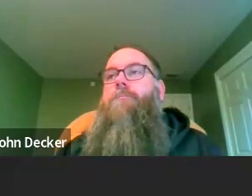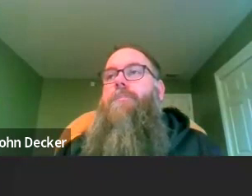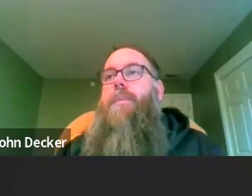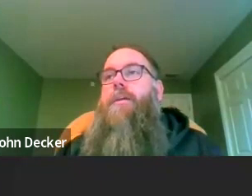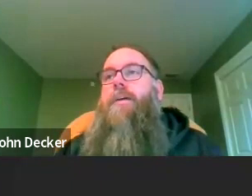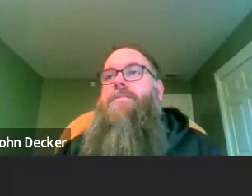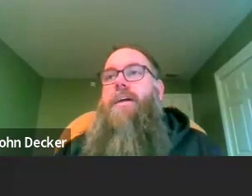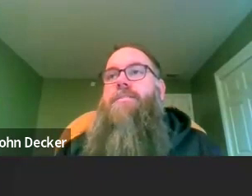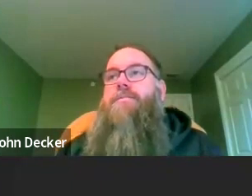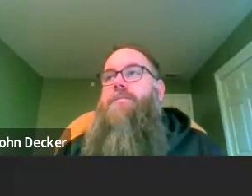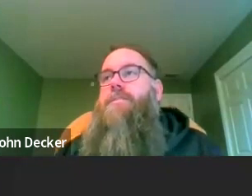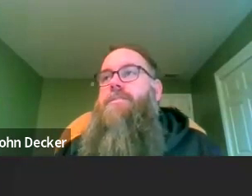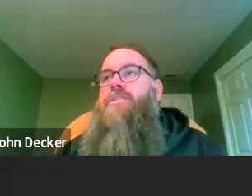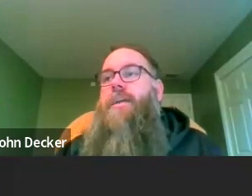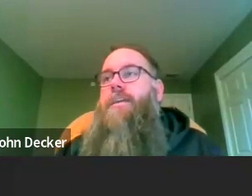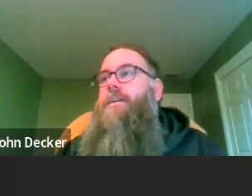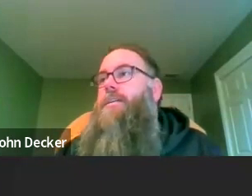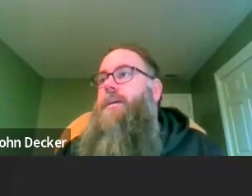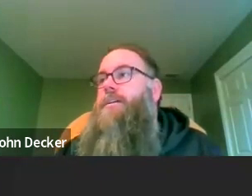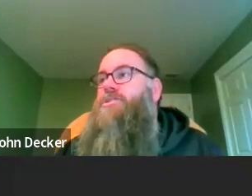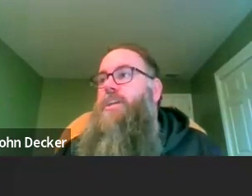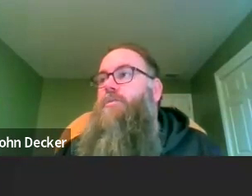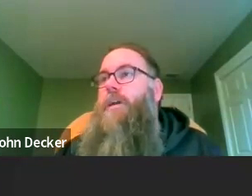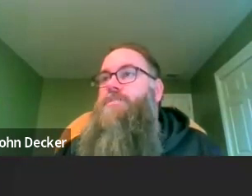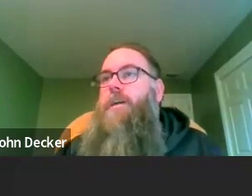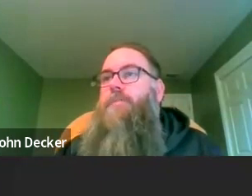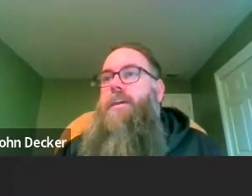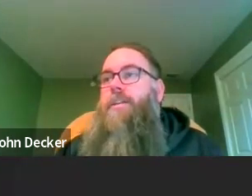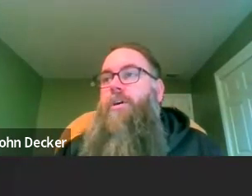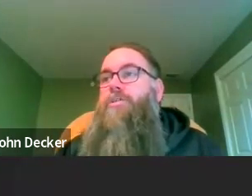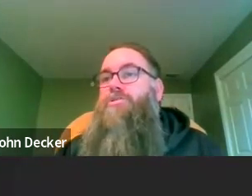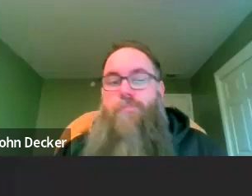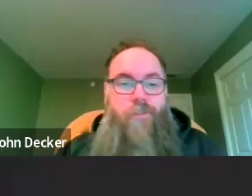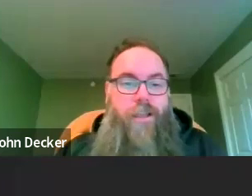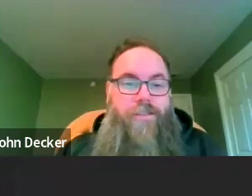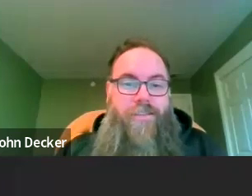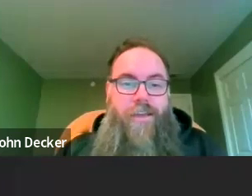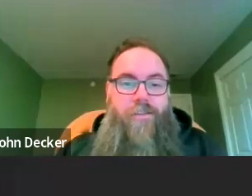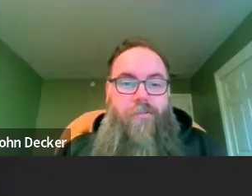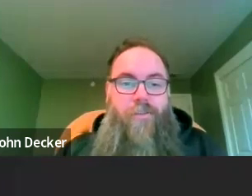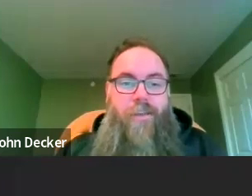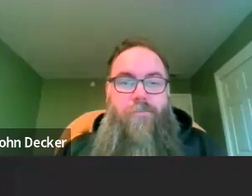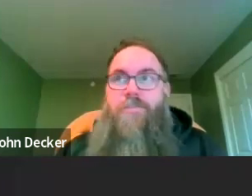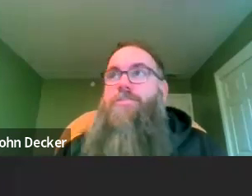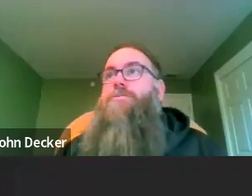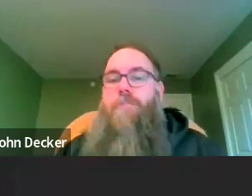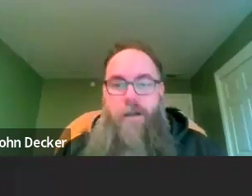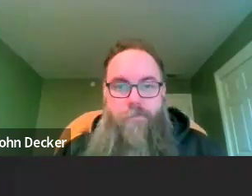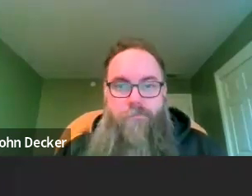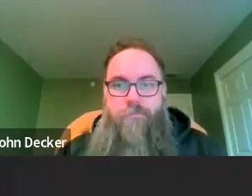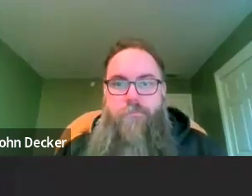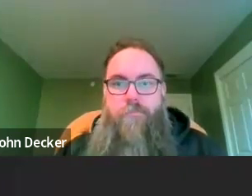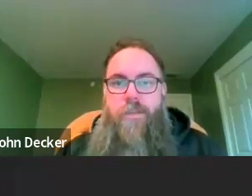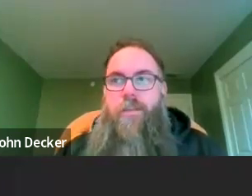our Housing Access Services, and Jackie. And Jay, you guys were able to get a large group of clients together and be able